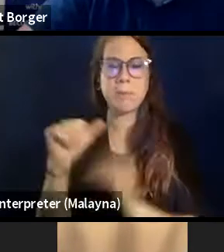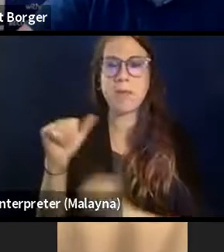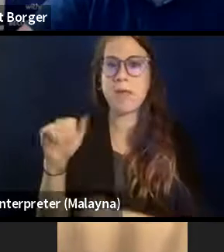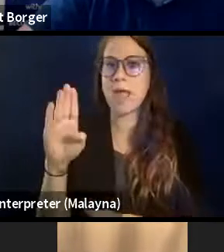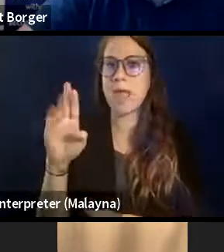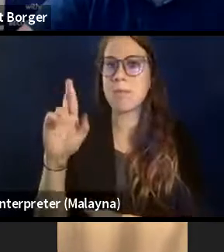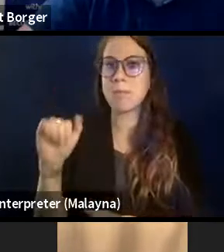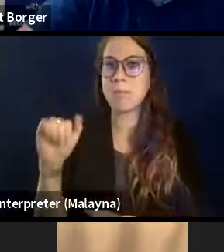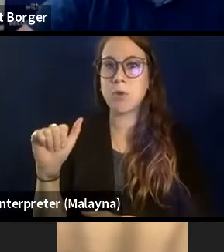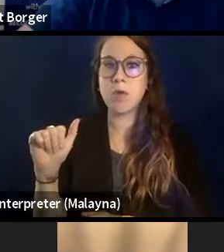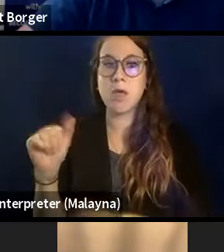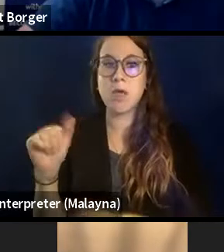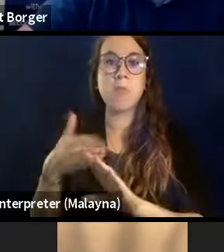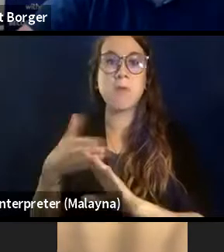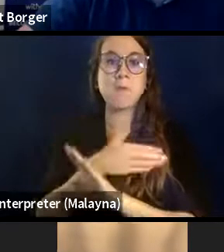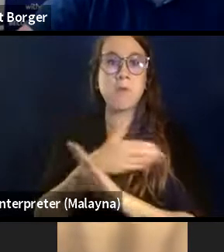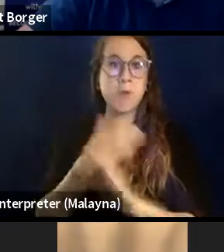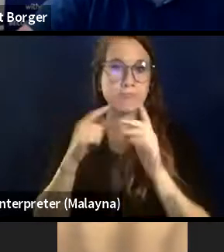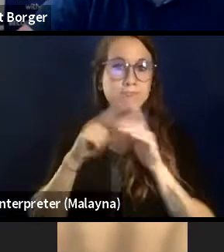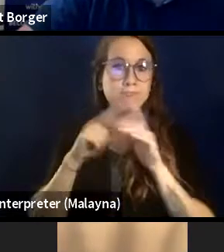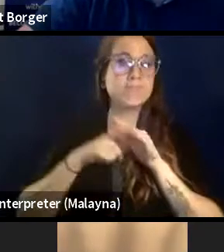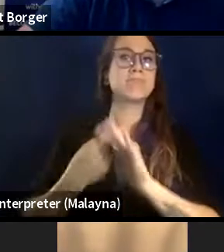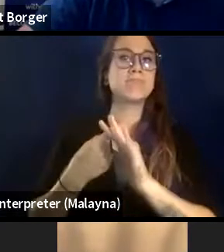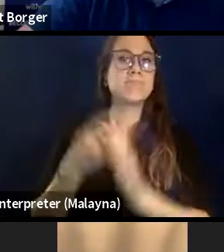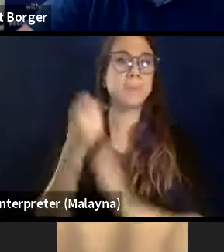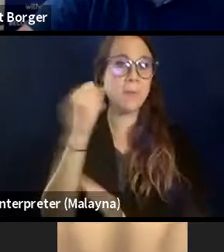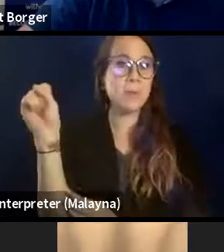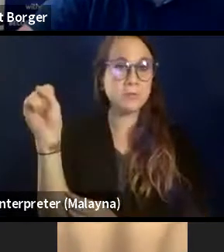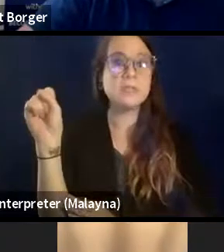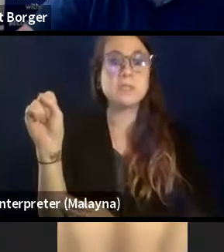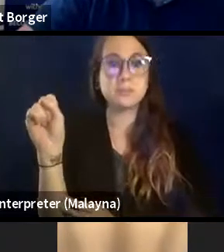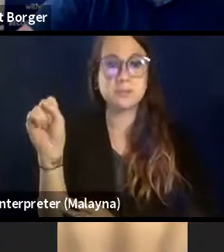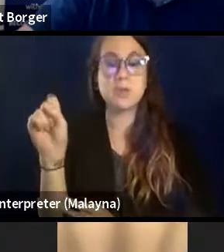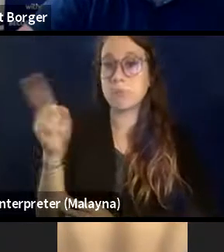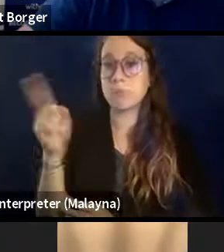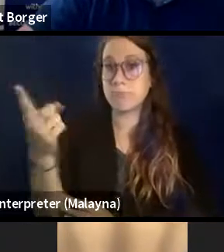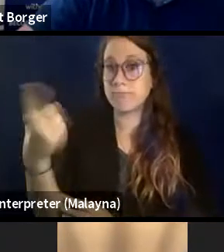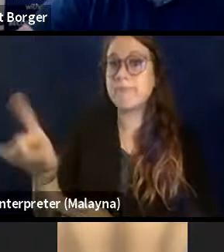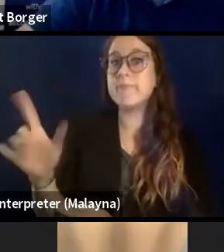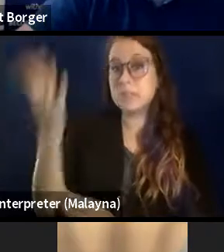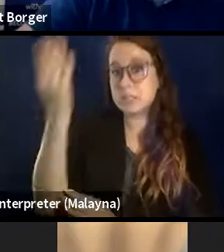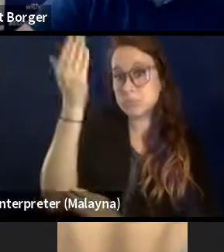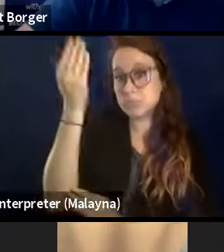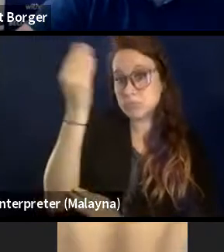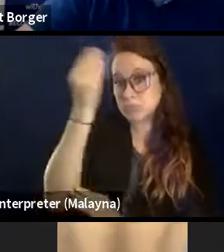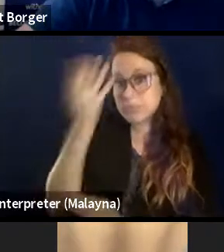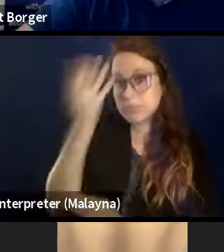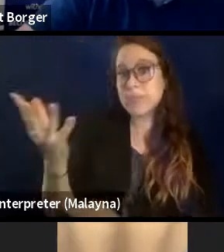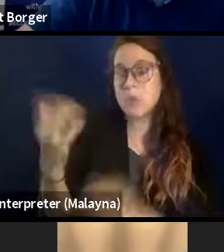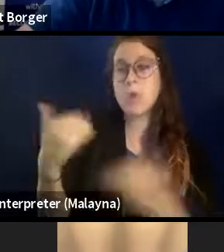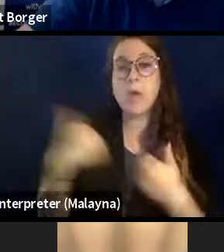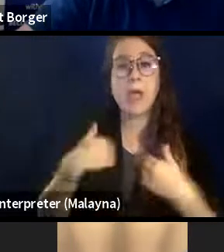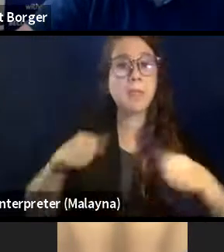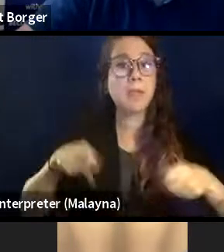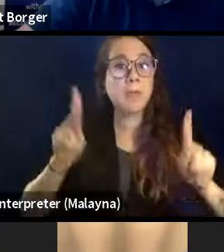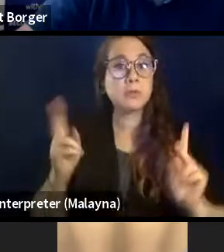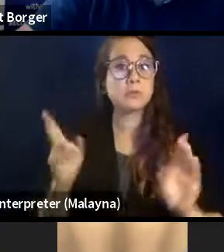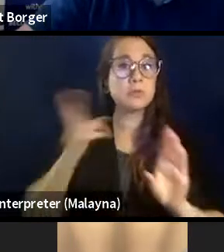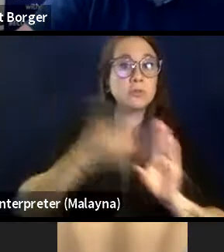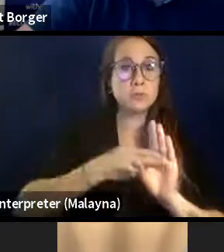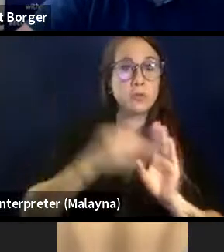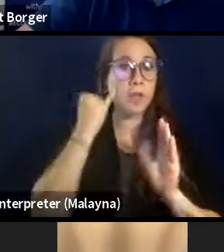launching a protest. So I do know that they were notified and had the opportunity to attend if they so